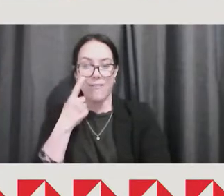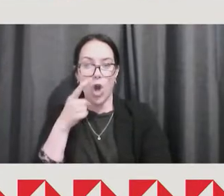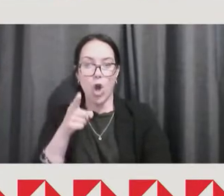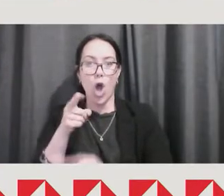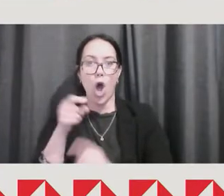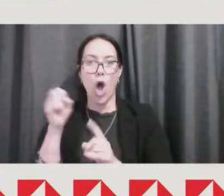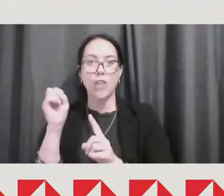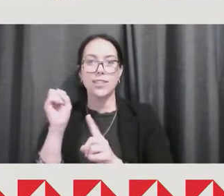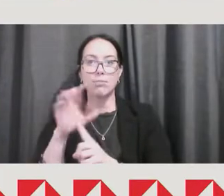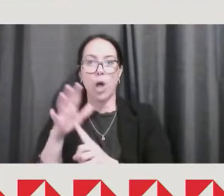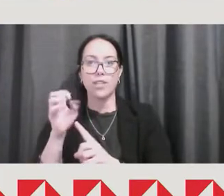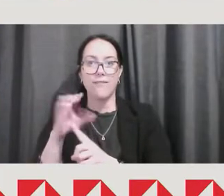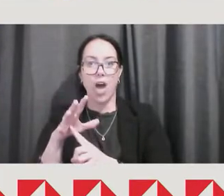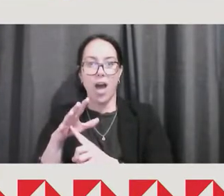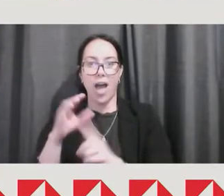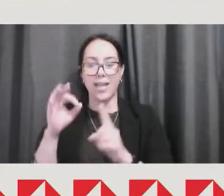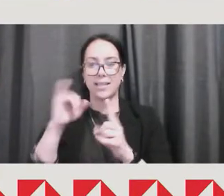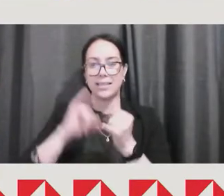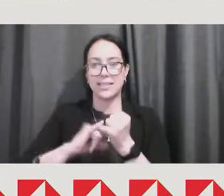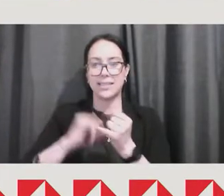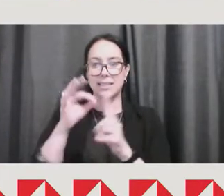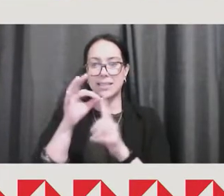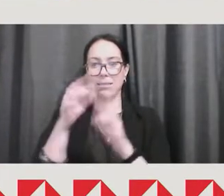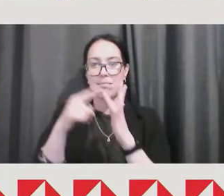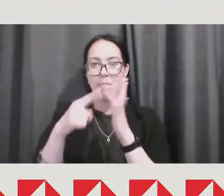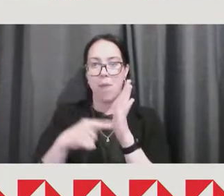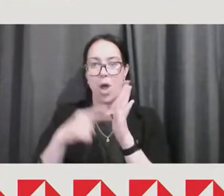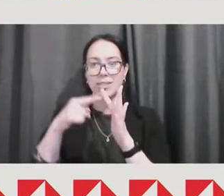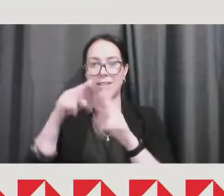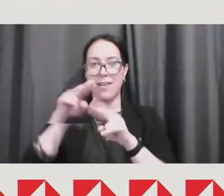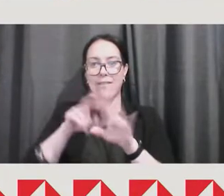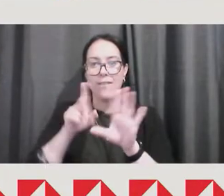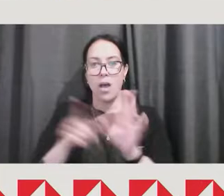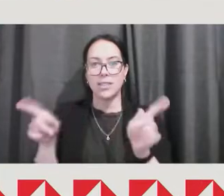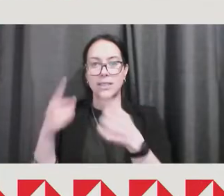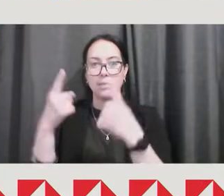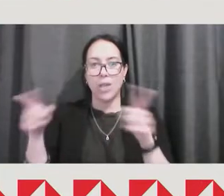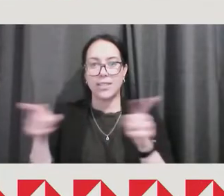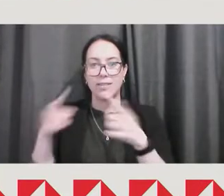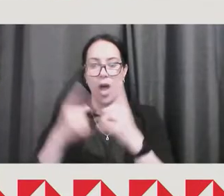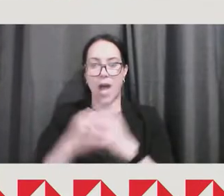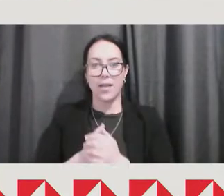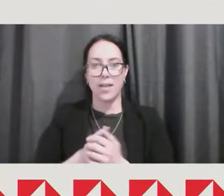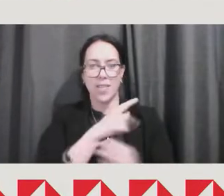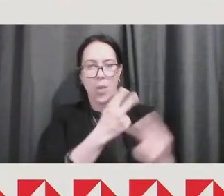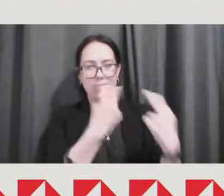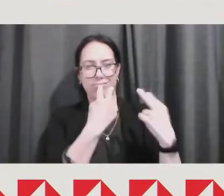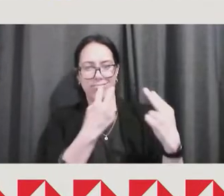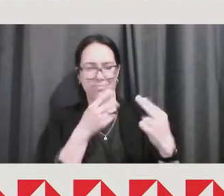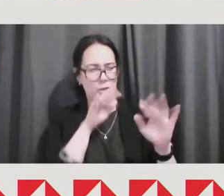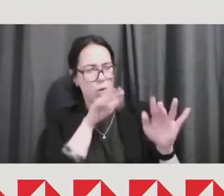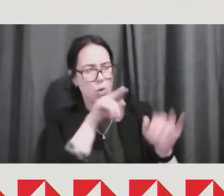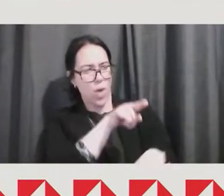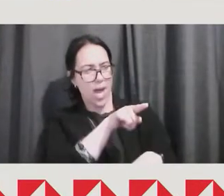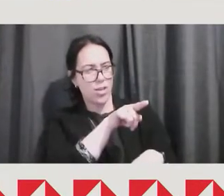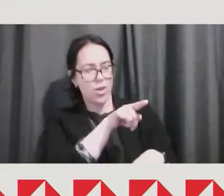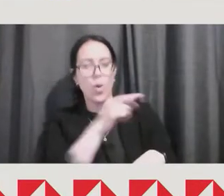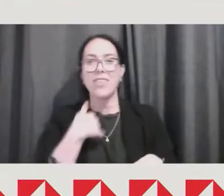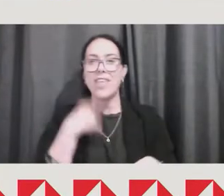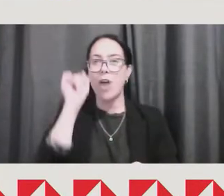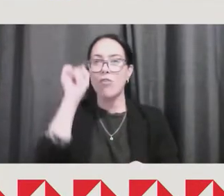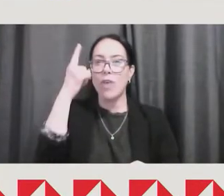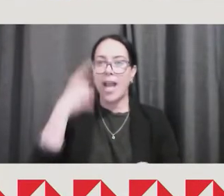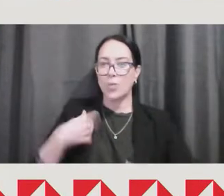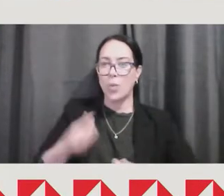are in they're quite fun that we sat next to them the whole time and they were very like who are you people looking at us the whole time and then they realized that we were the people who were giving them the